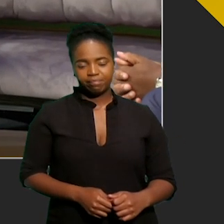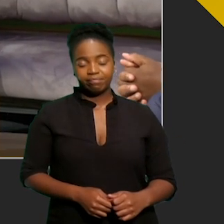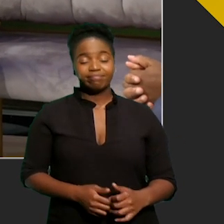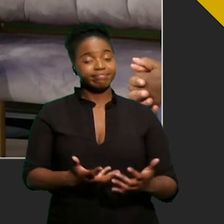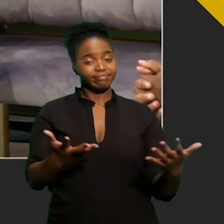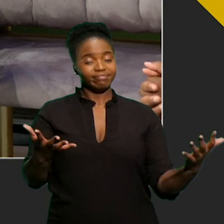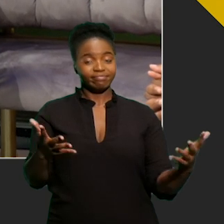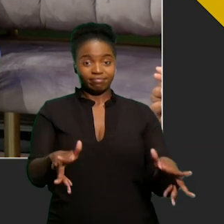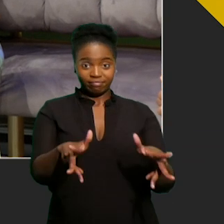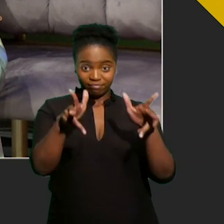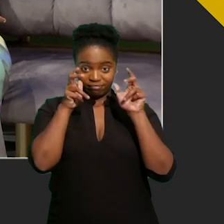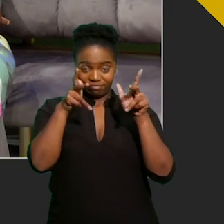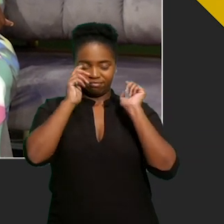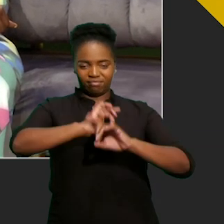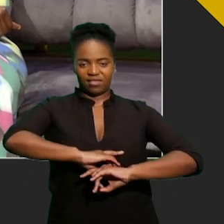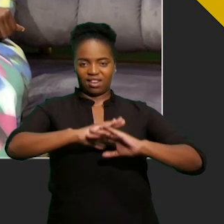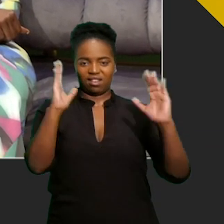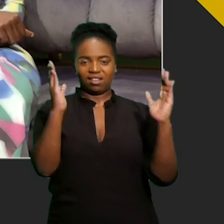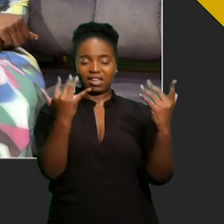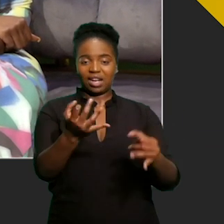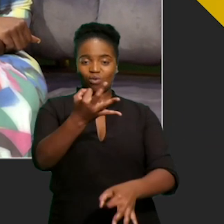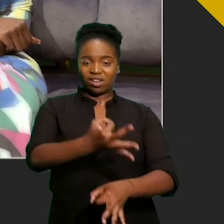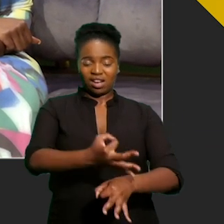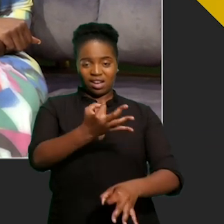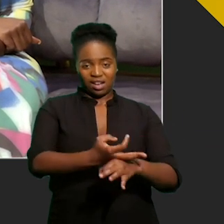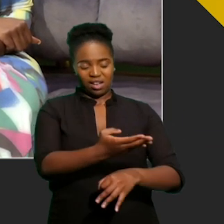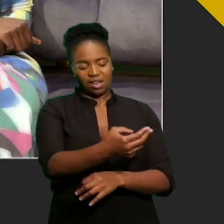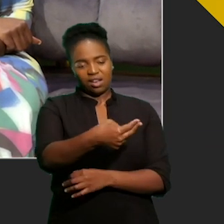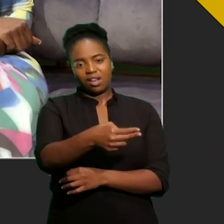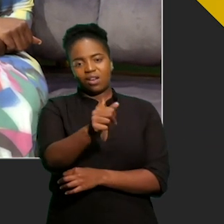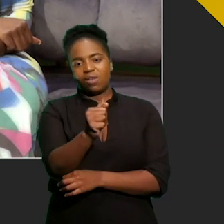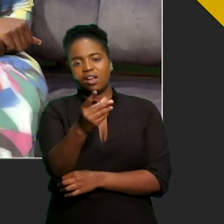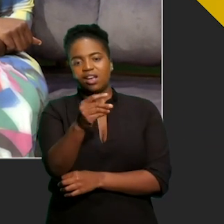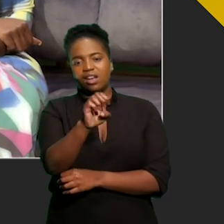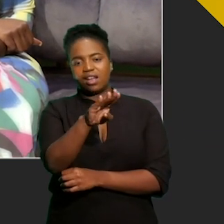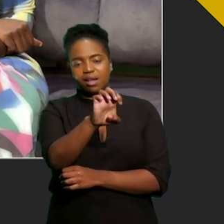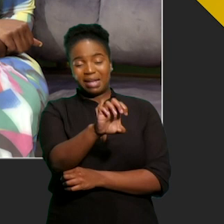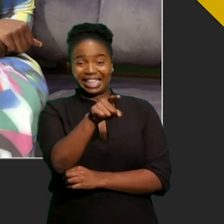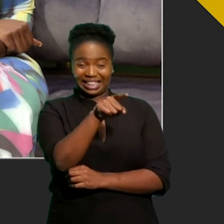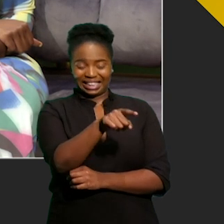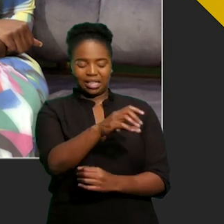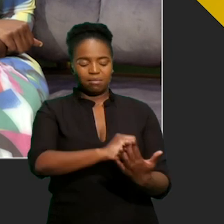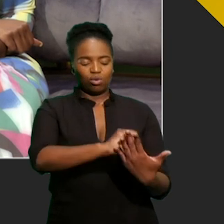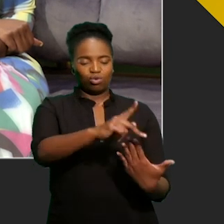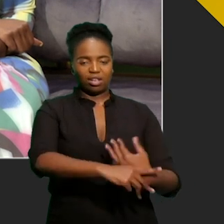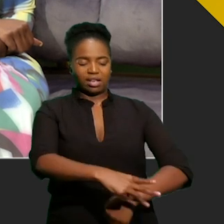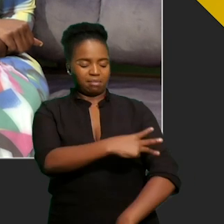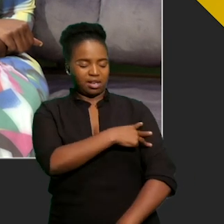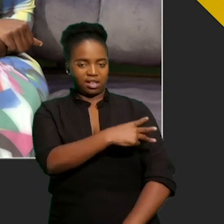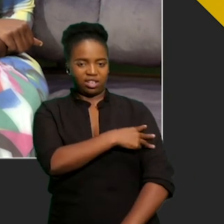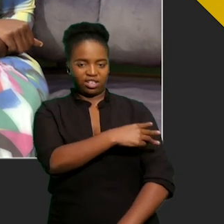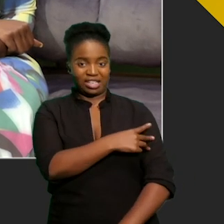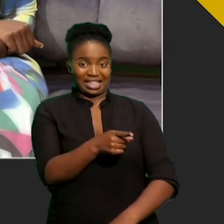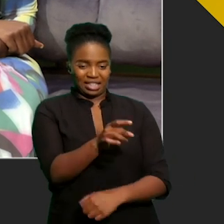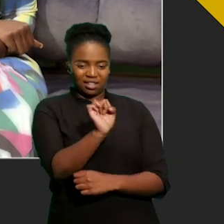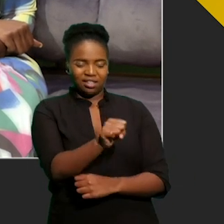As well again, now Mbukeli Ekhanje obuhleli ukuthi untate Hopewell Radebe nawe ubeka kancane as a representative who is a project manager from SANEF, who is also here